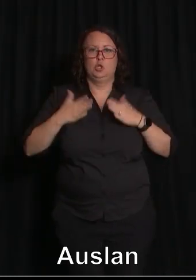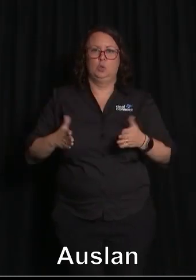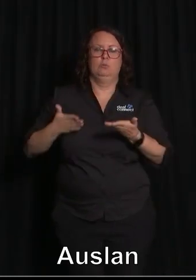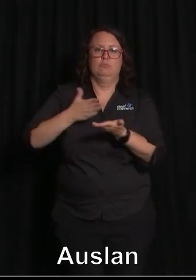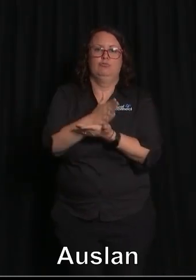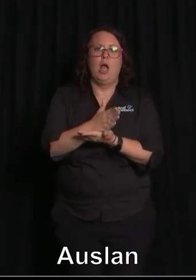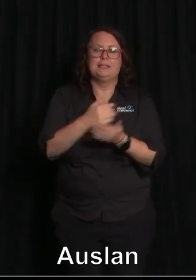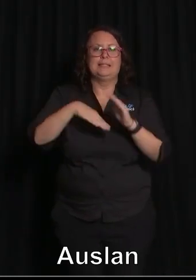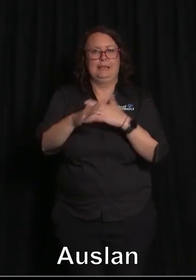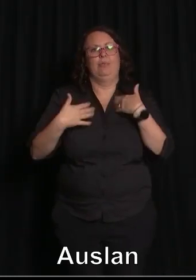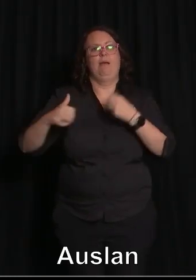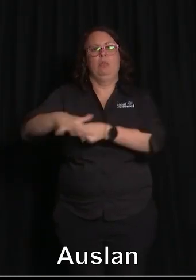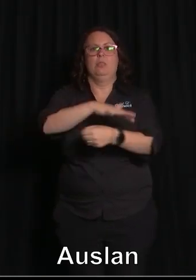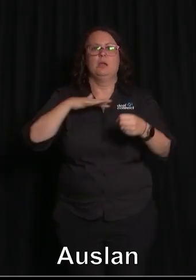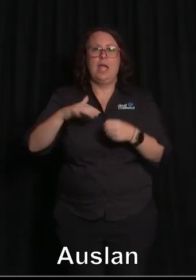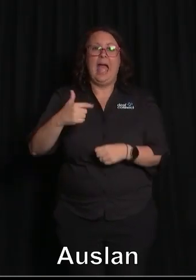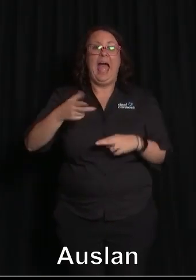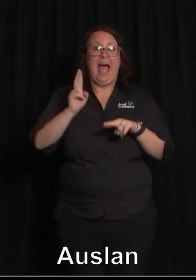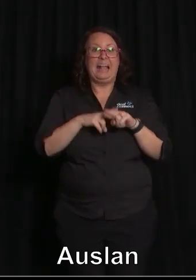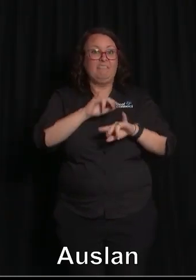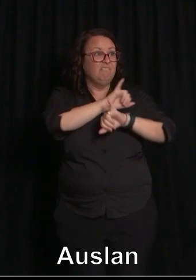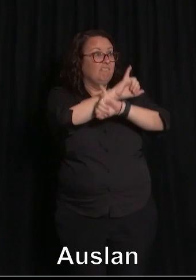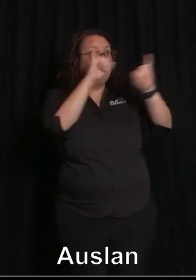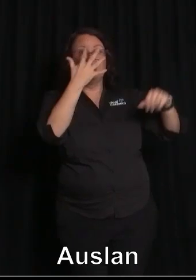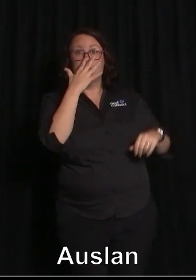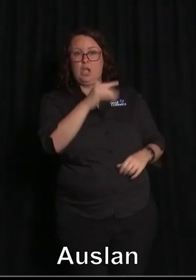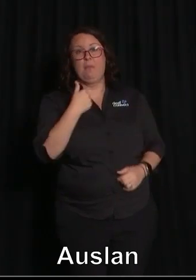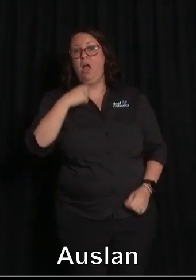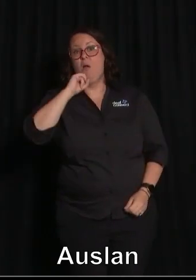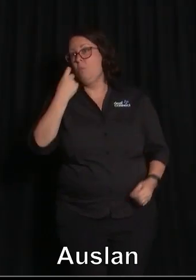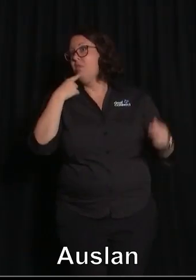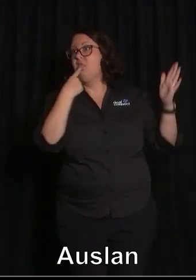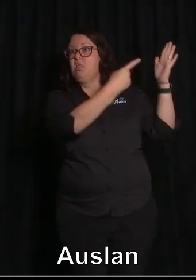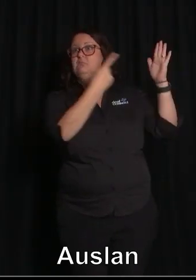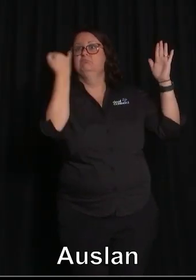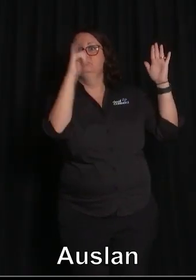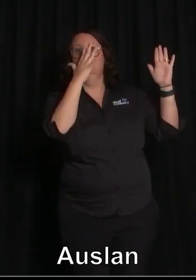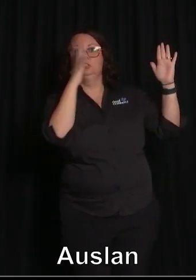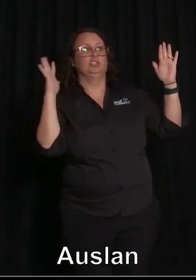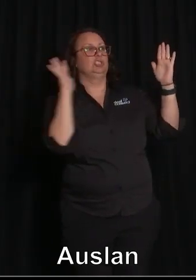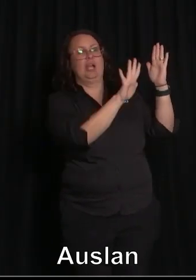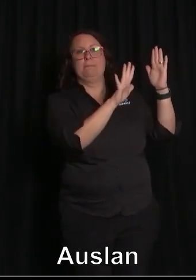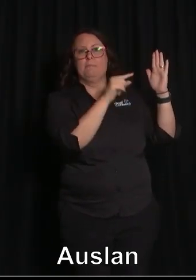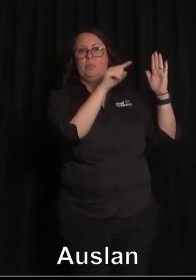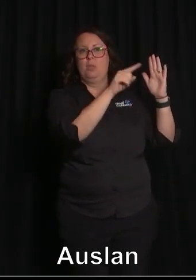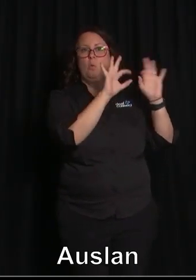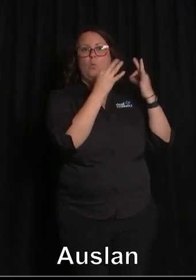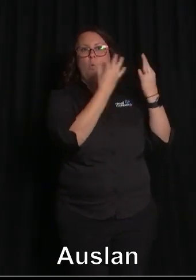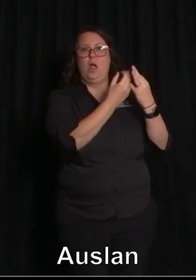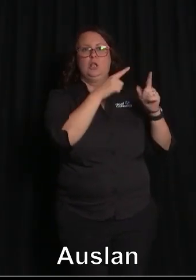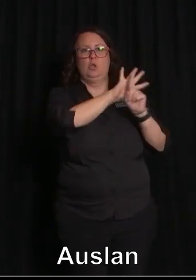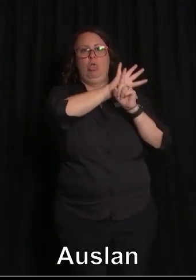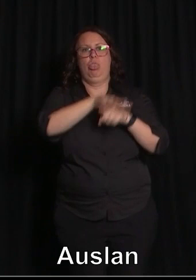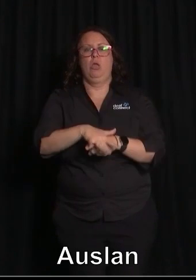continue to call out global health institutions of global governance as well, that limit the space of